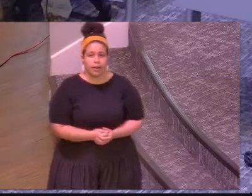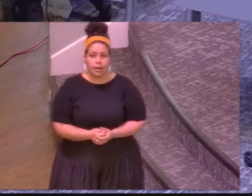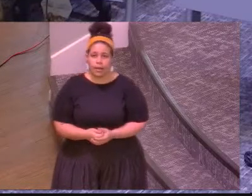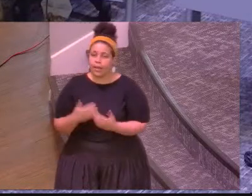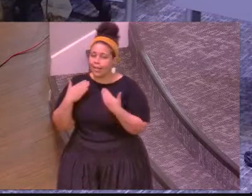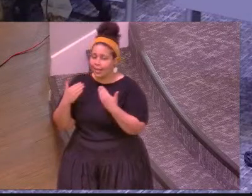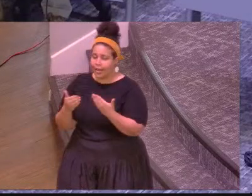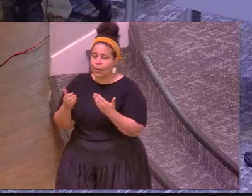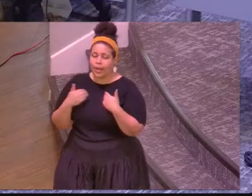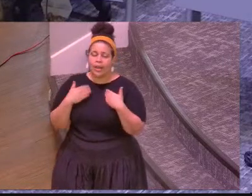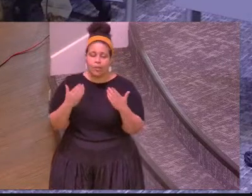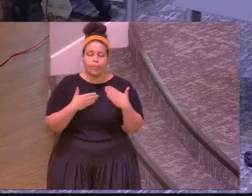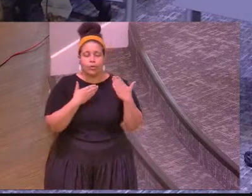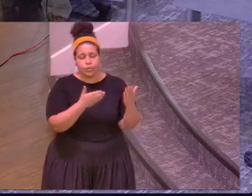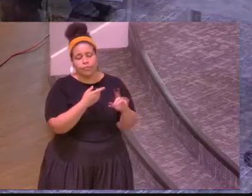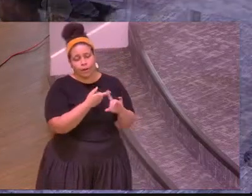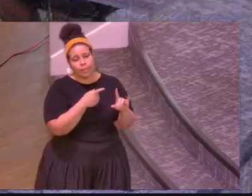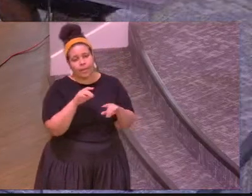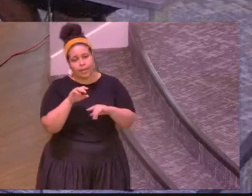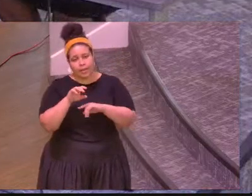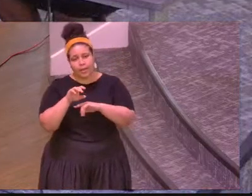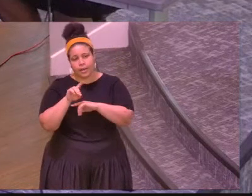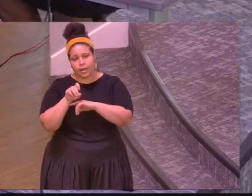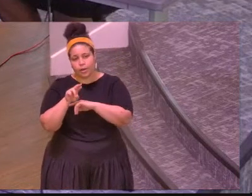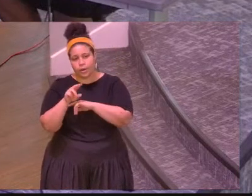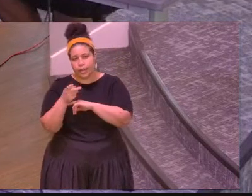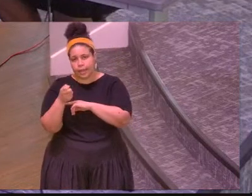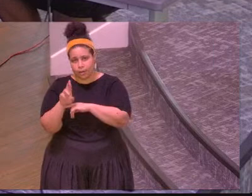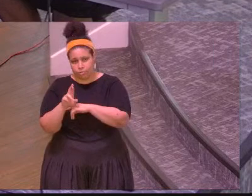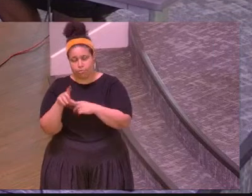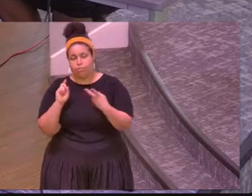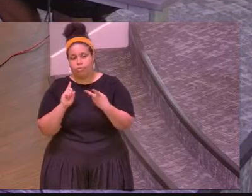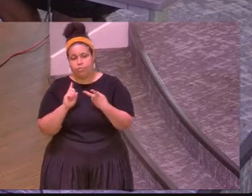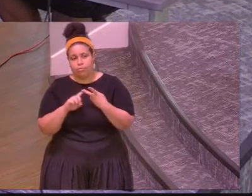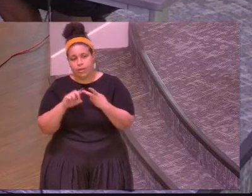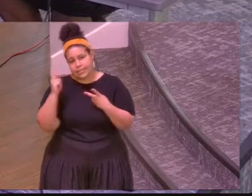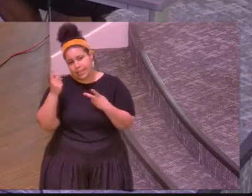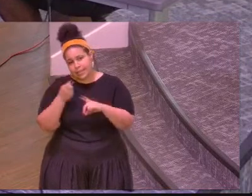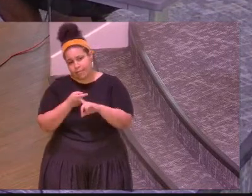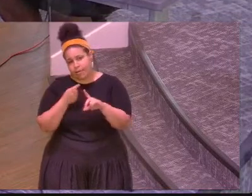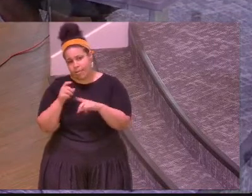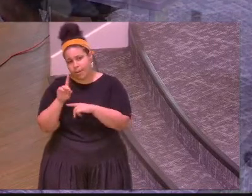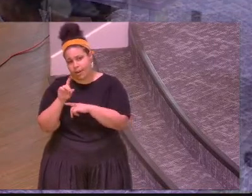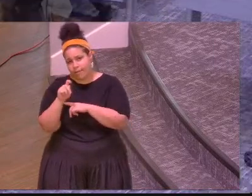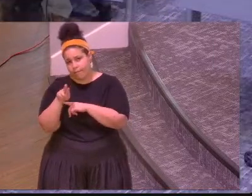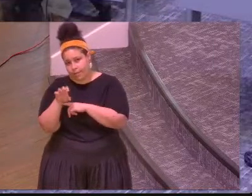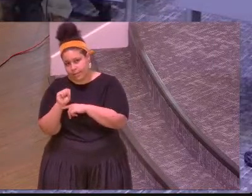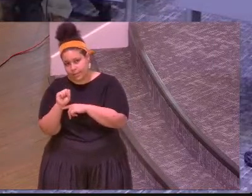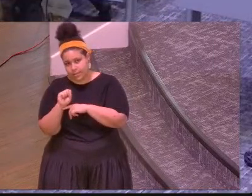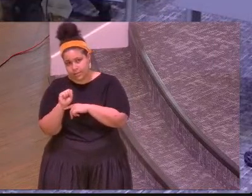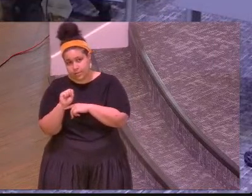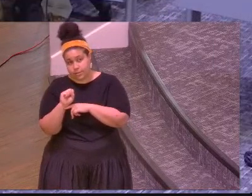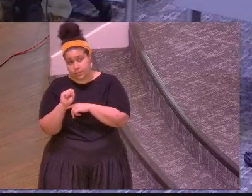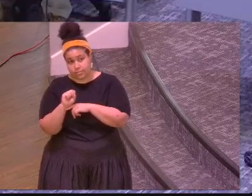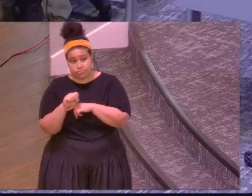have a motion by Dr. Yeager, a second by Ms. Davis. Follow-up questions or comments, Dr. Yeager or Ms.